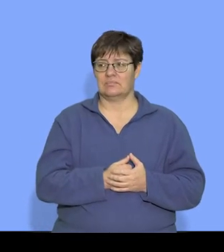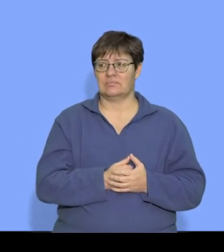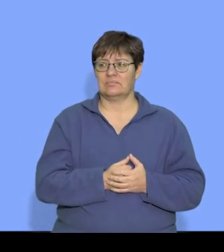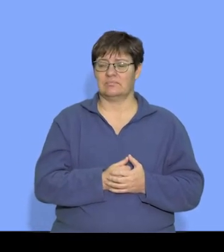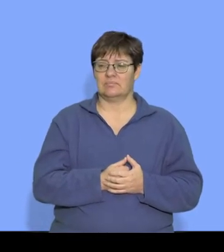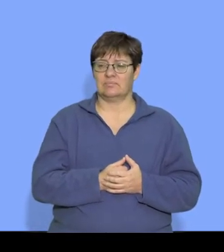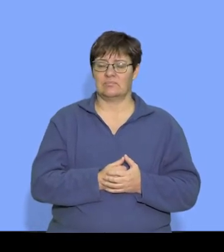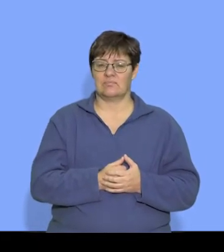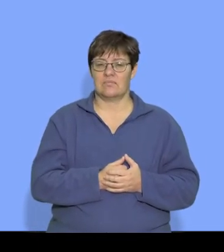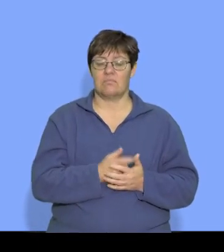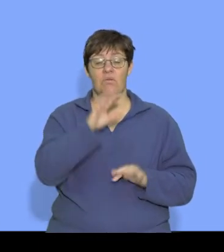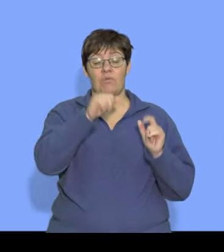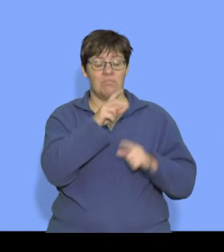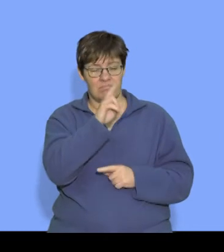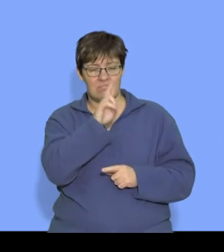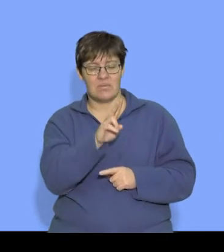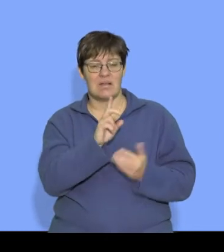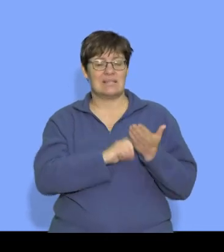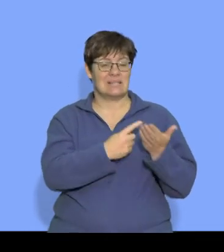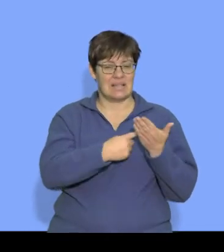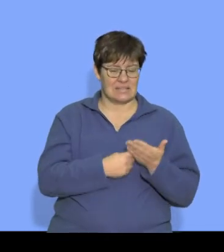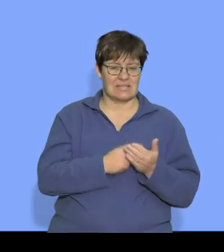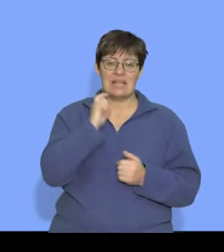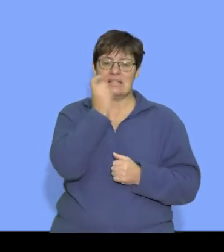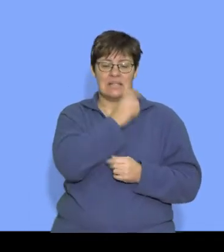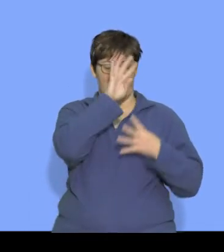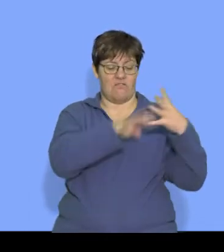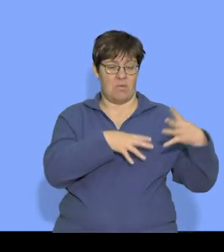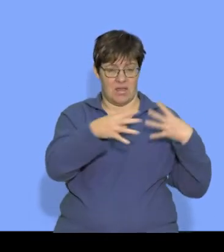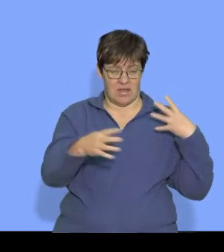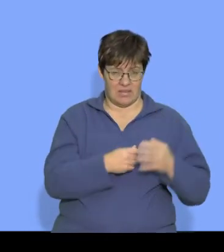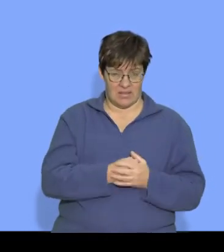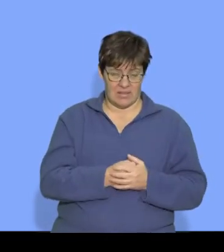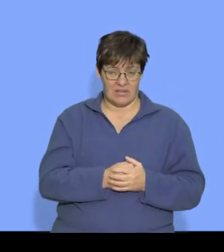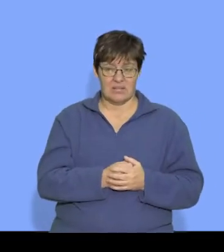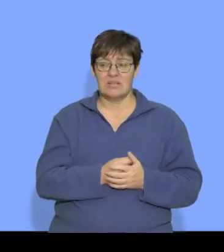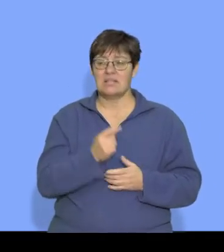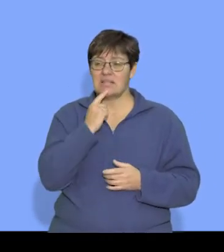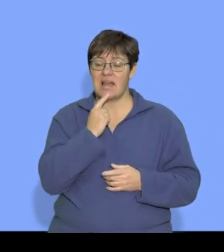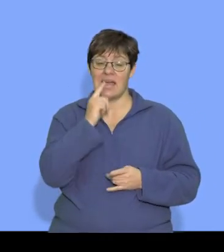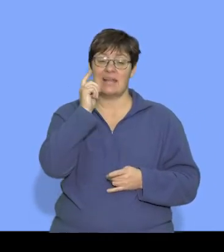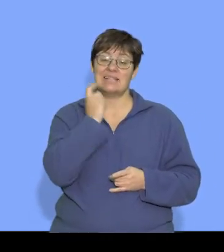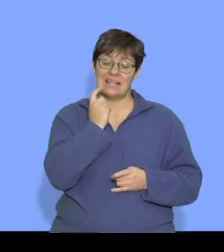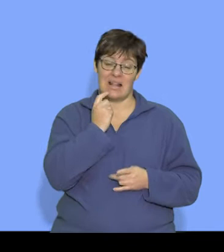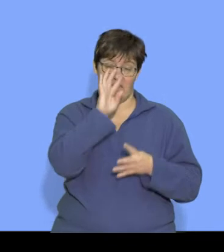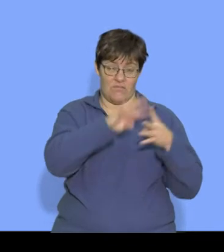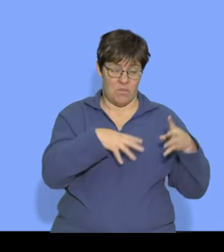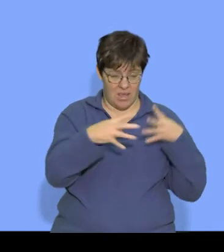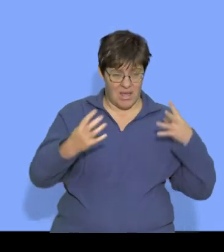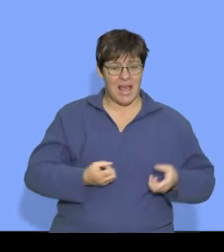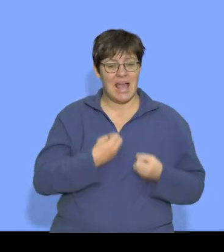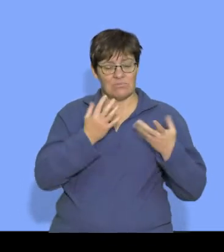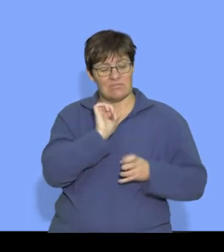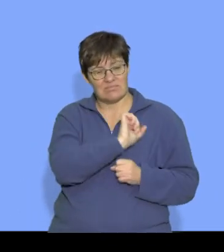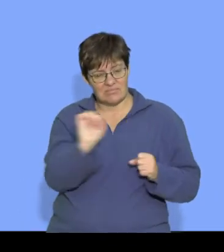So guys, as we wrap this up, we need to talk about the dental formula. As I mentioned earlier on, the dental formula is an expression